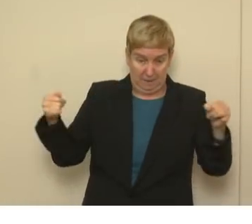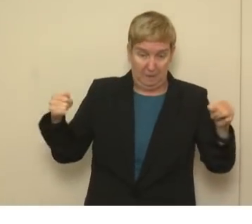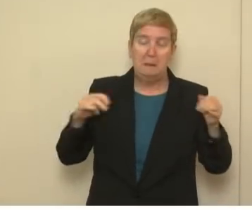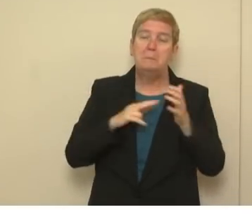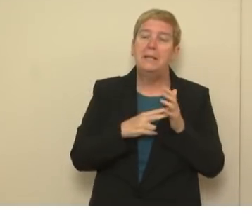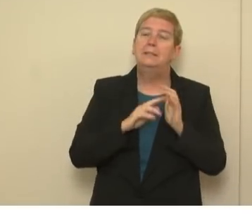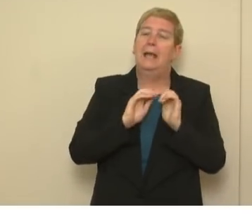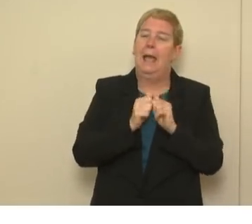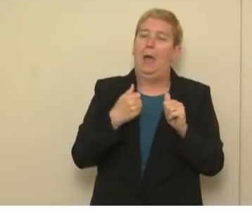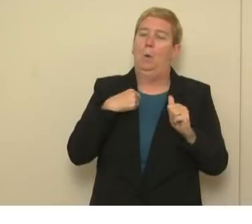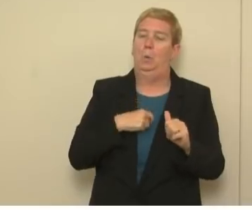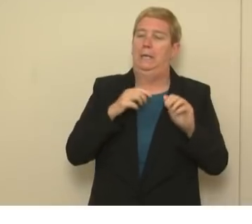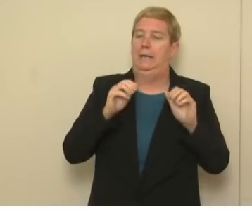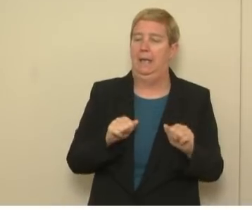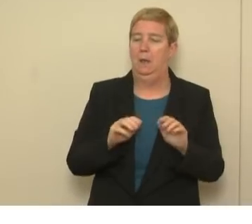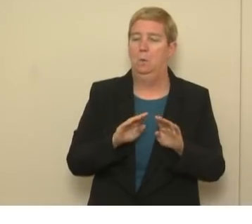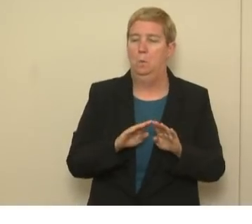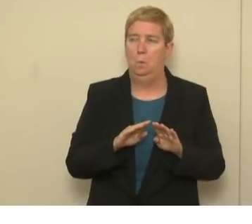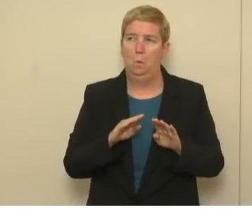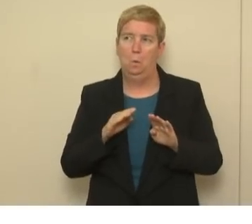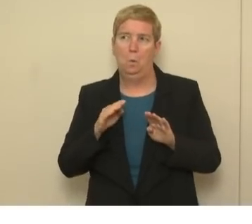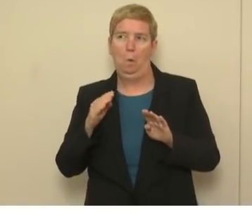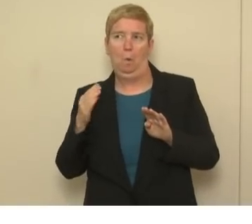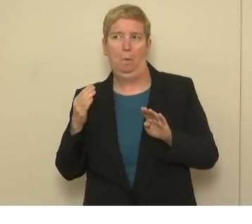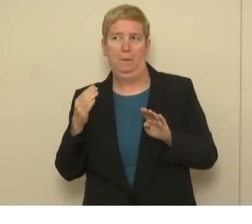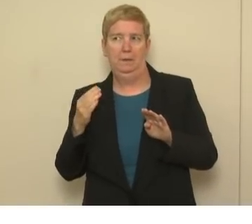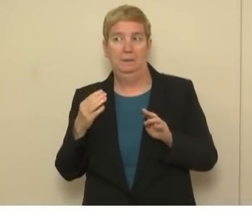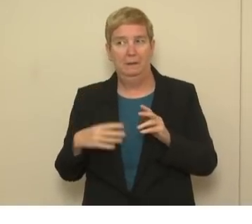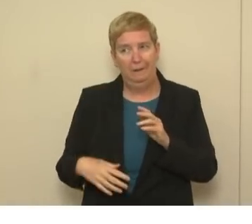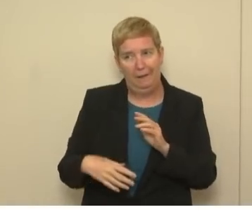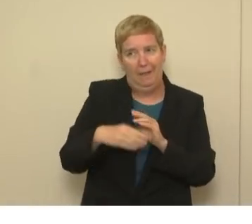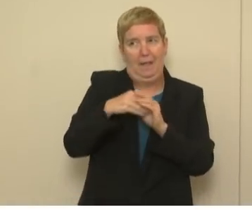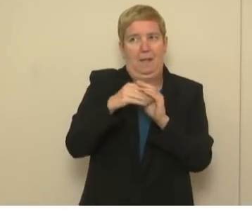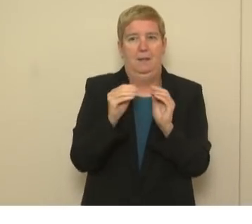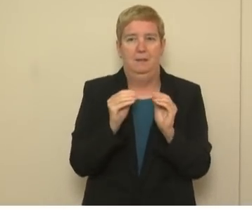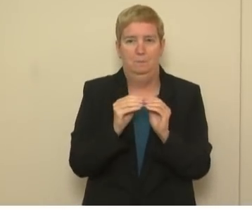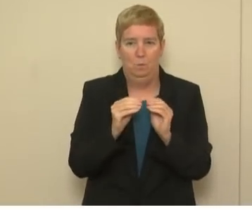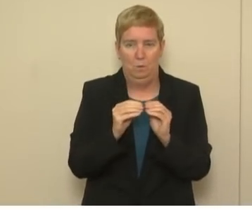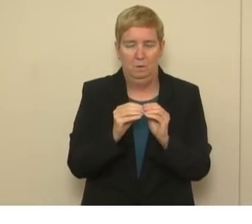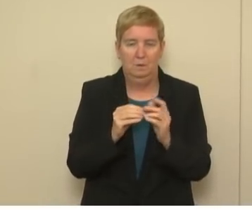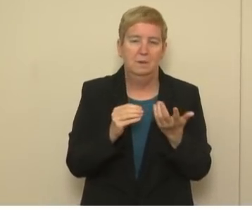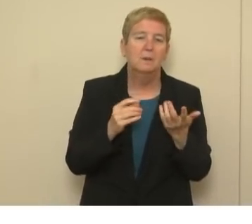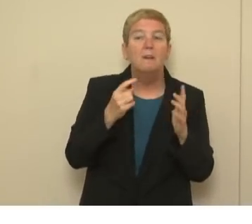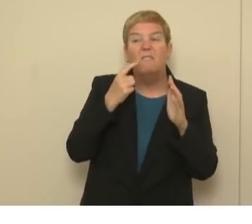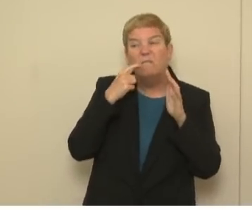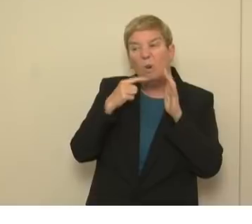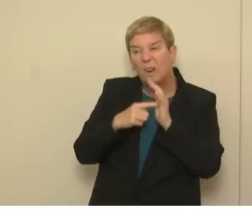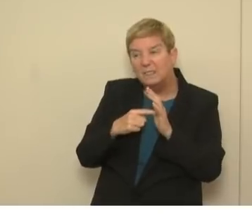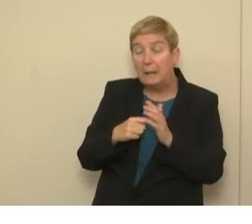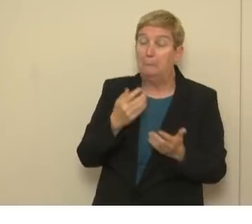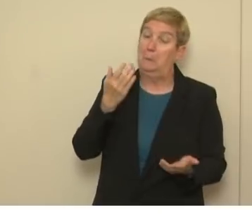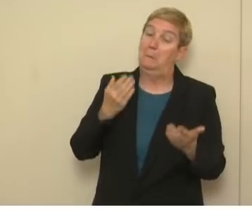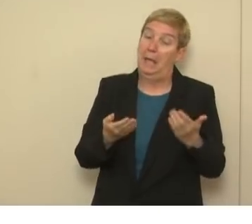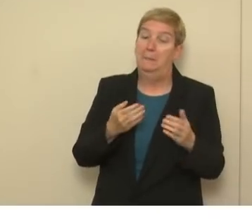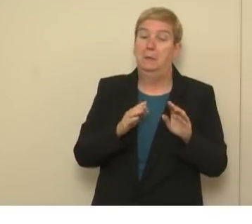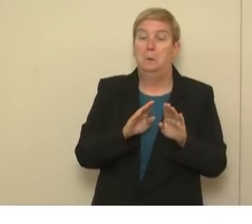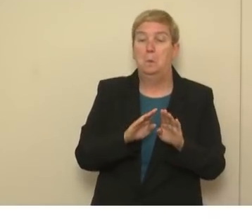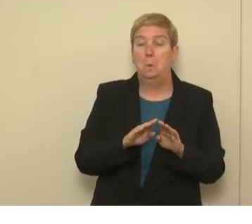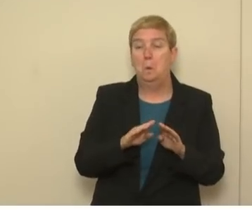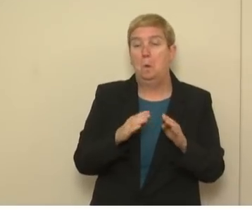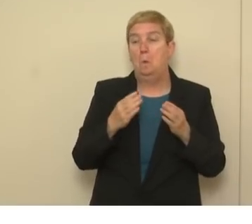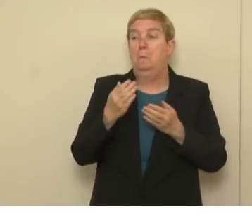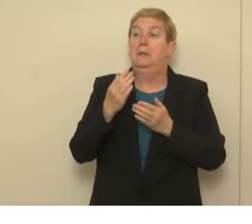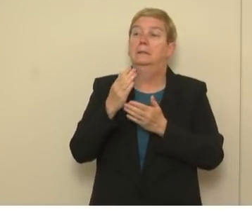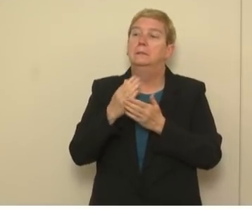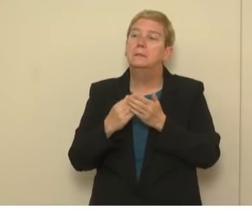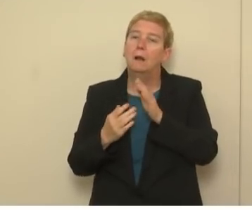some other things back into normal life, like a small dose of in-person school. And those are the discussions that we'll